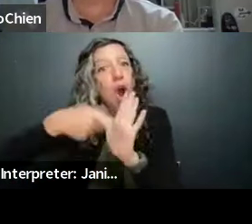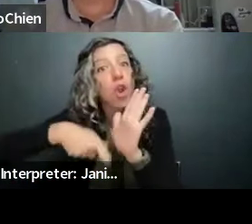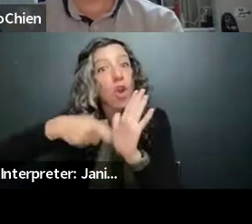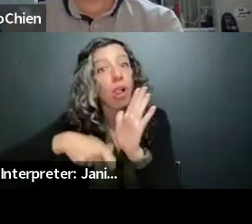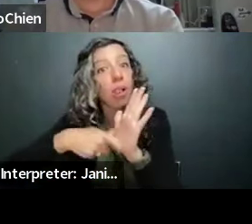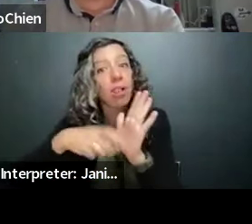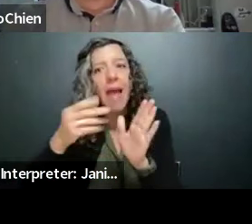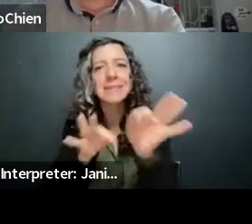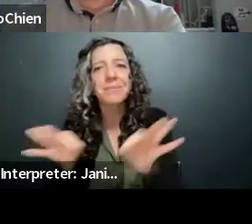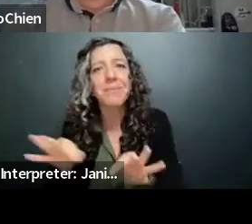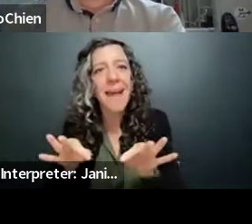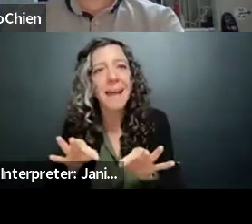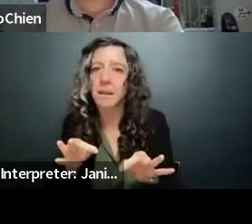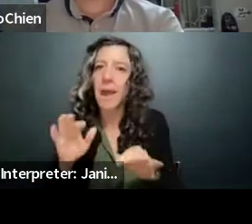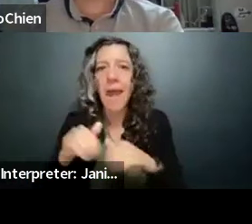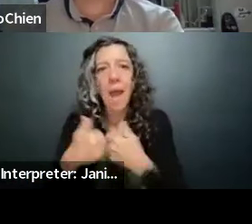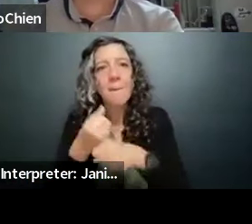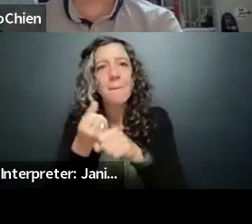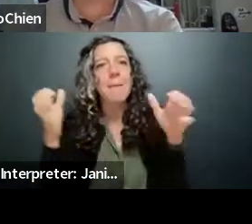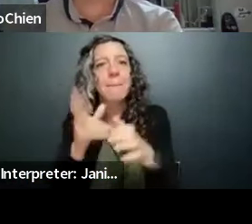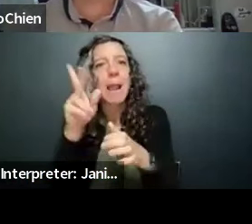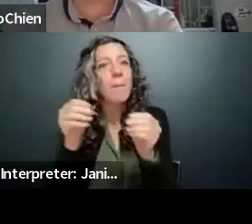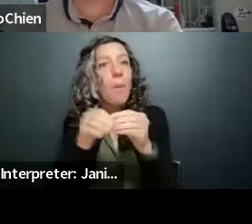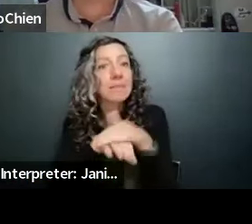general. Might be a good best practice to share more widely.